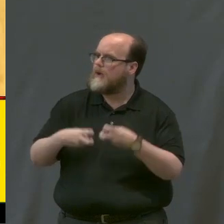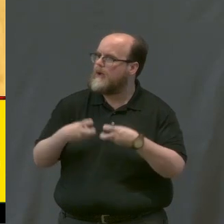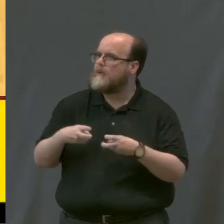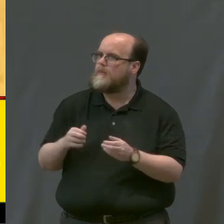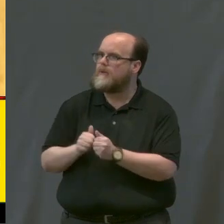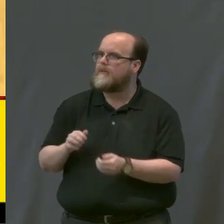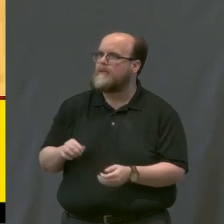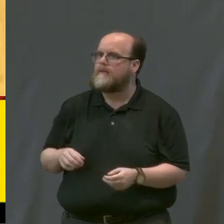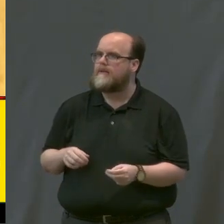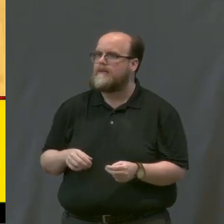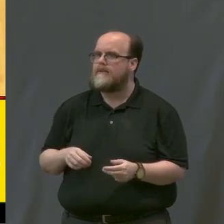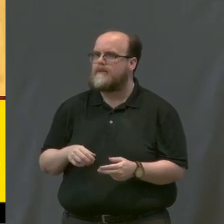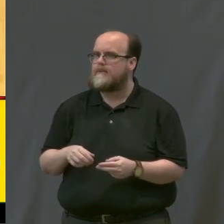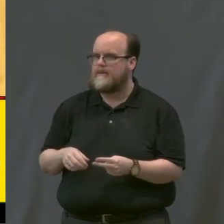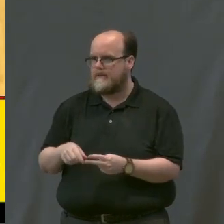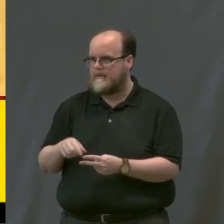with these two songs?